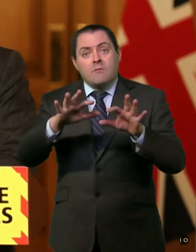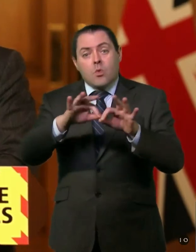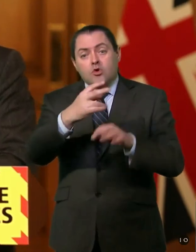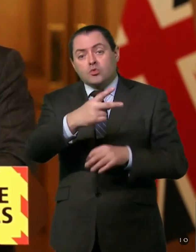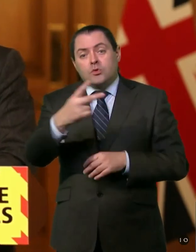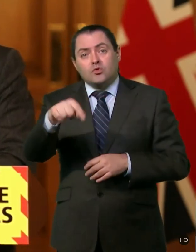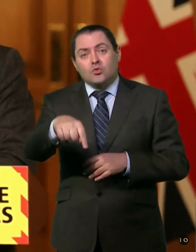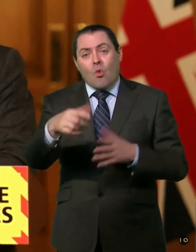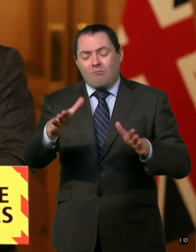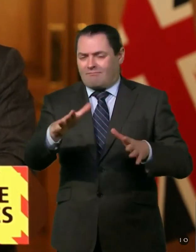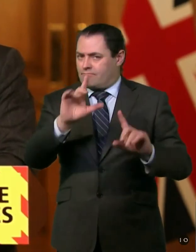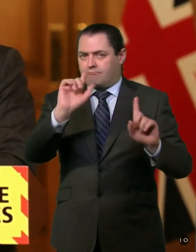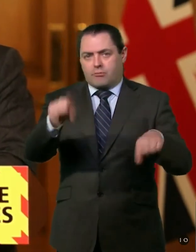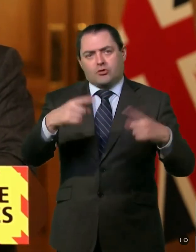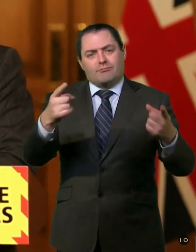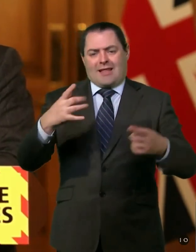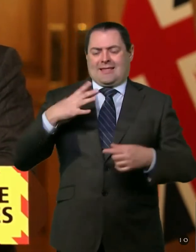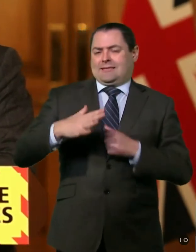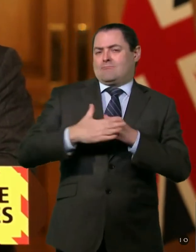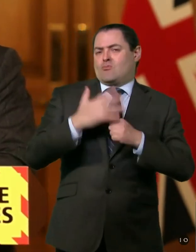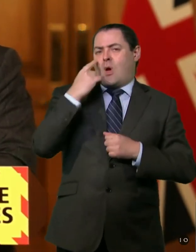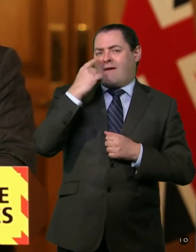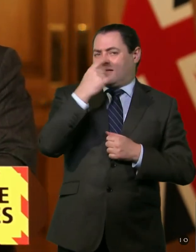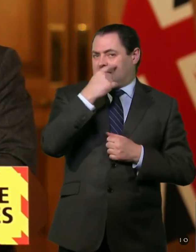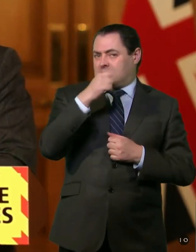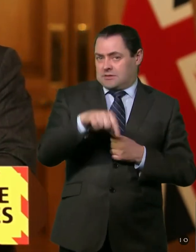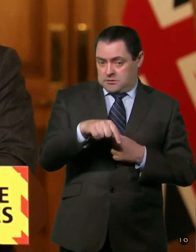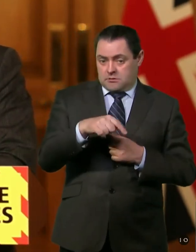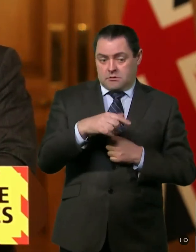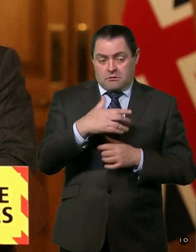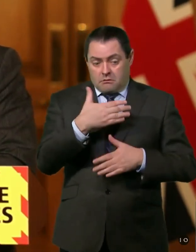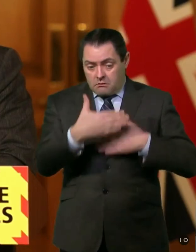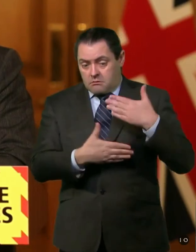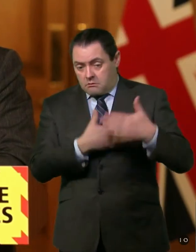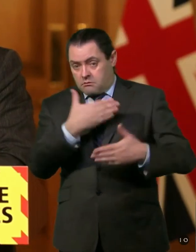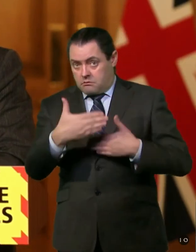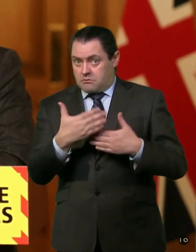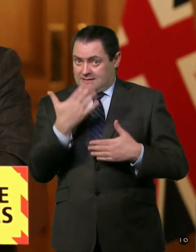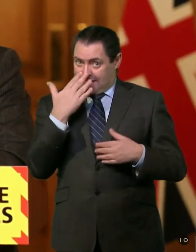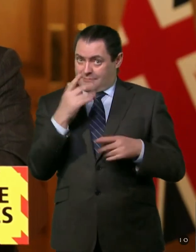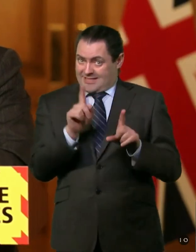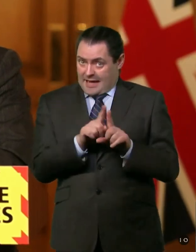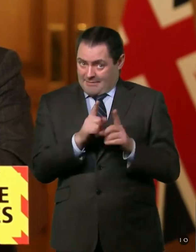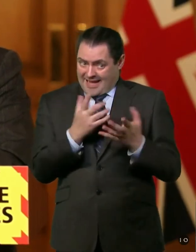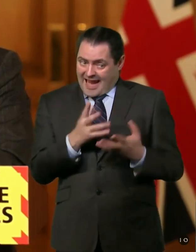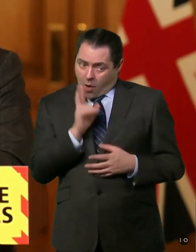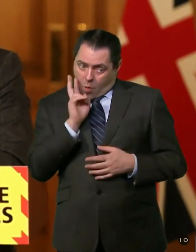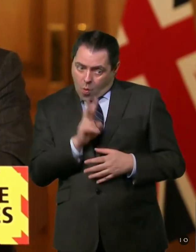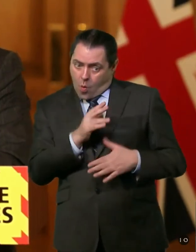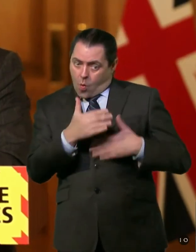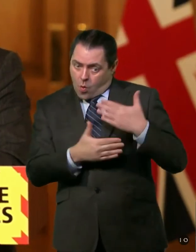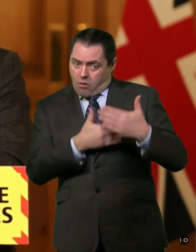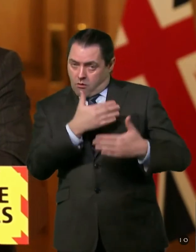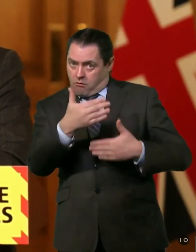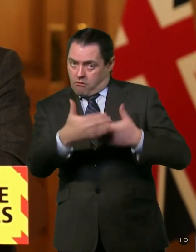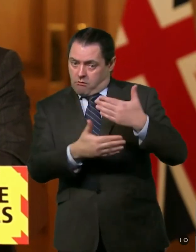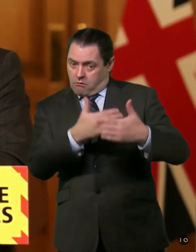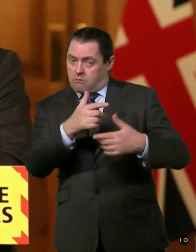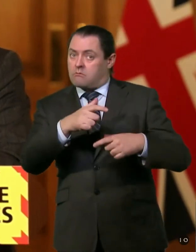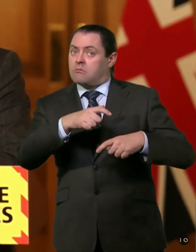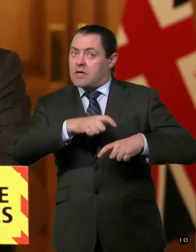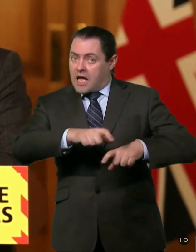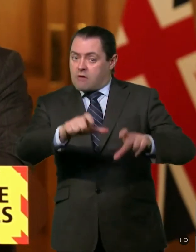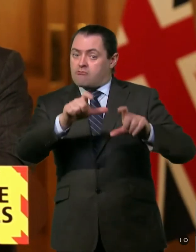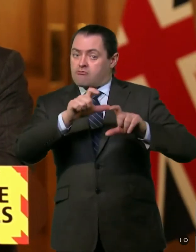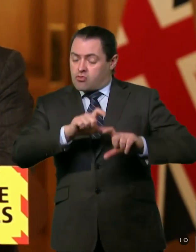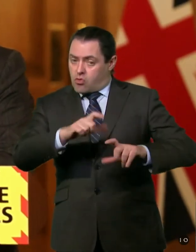continue to make the progress that we want to see and that we believe we can see, then we hope to begin